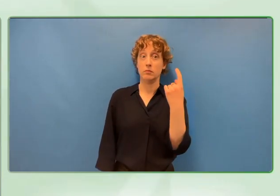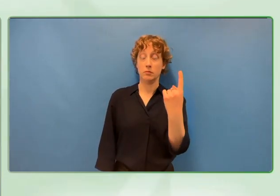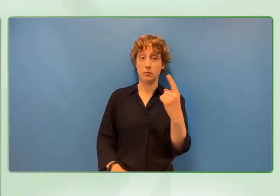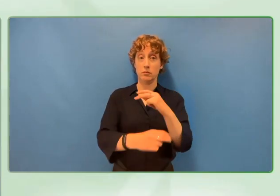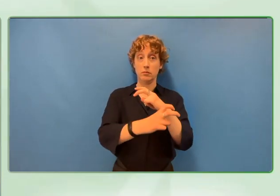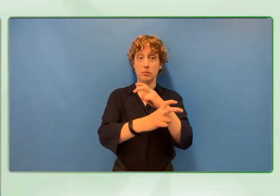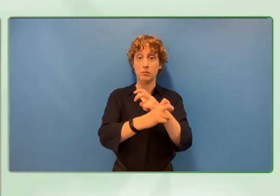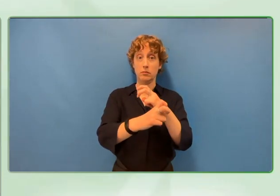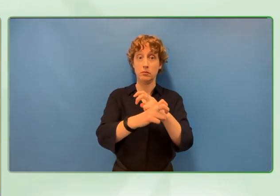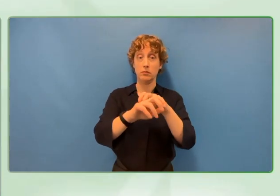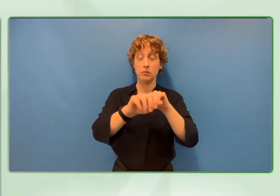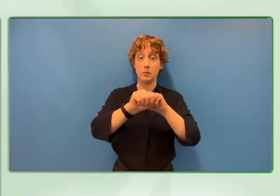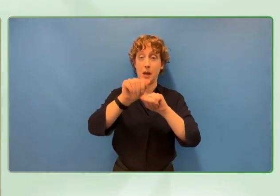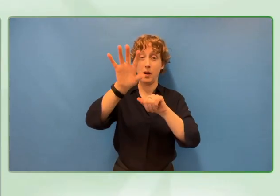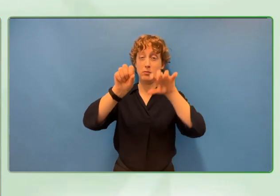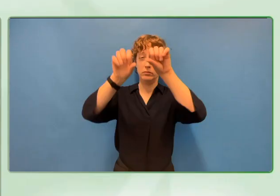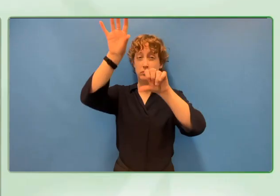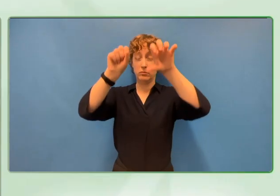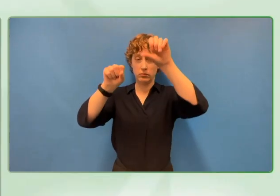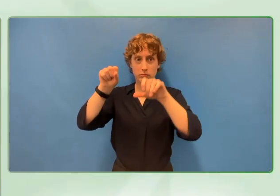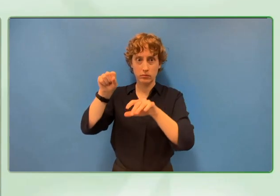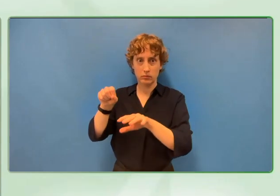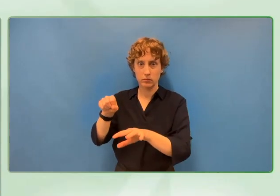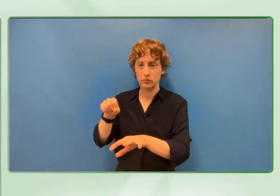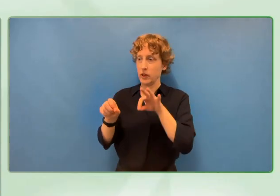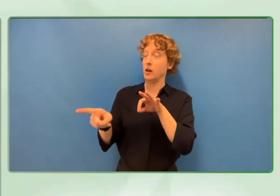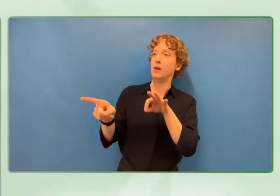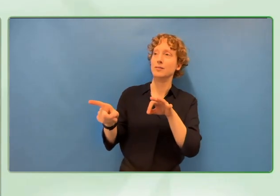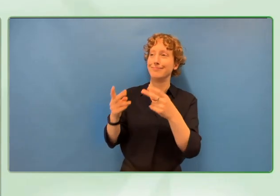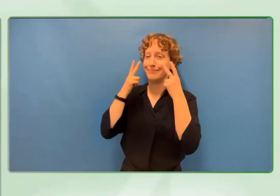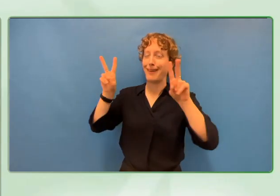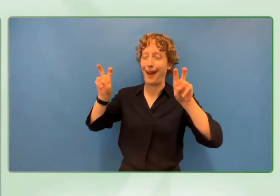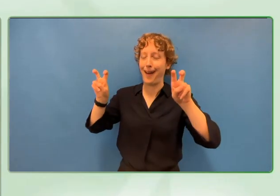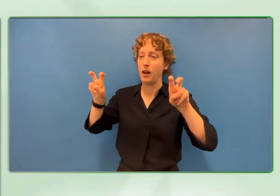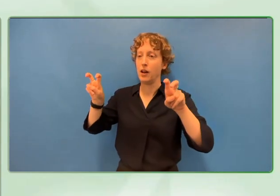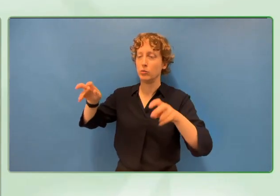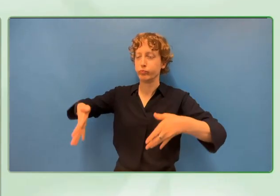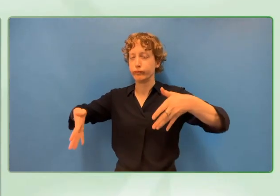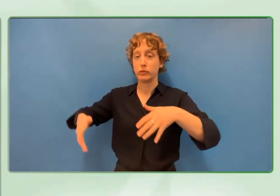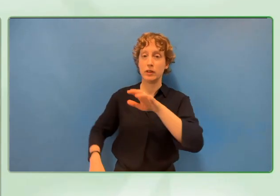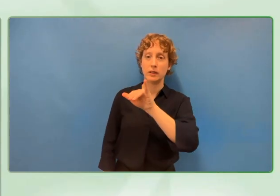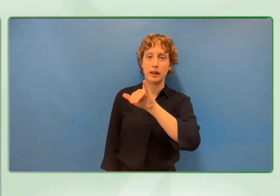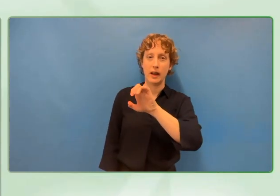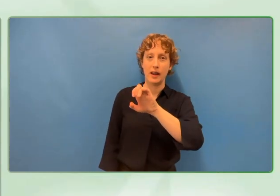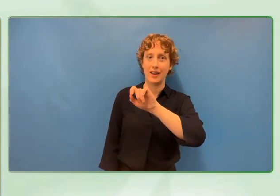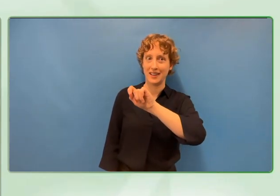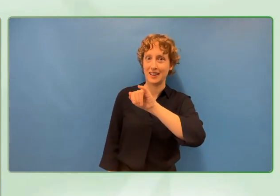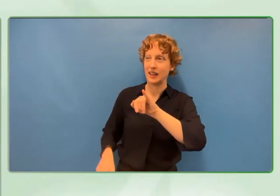or is there Finnish Yeti available? So this is now coming to the serious question.